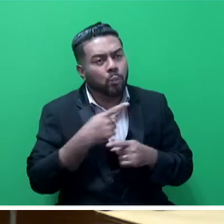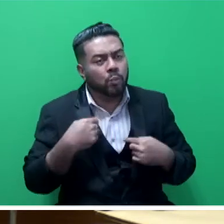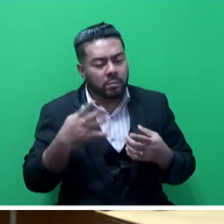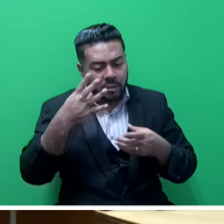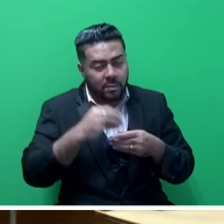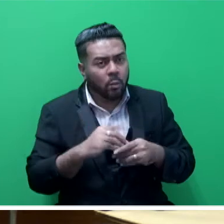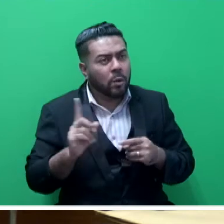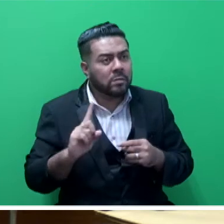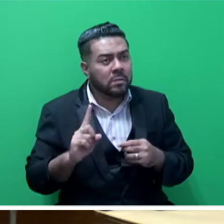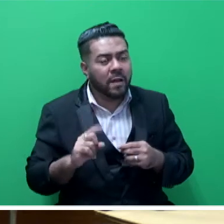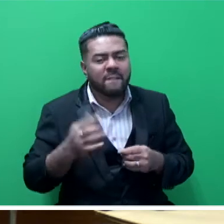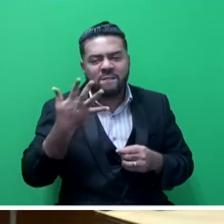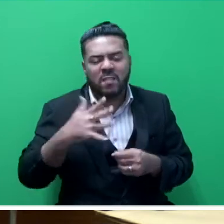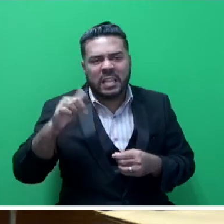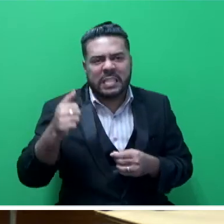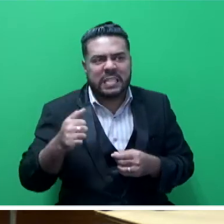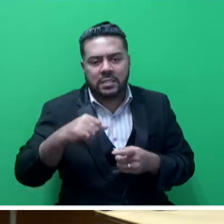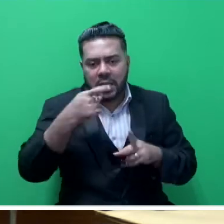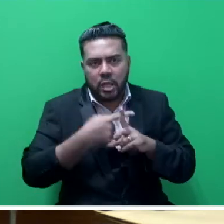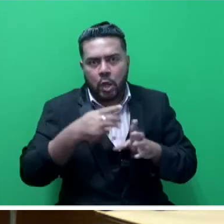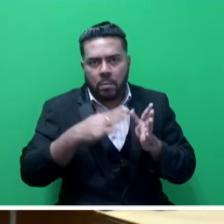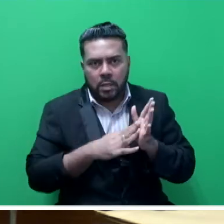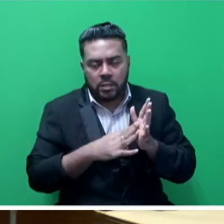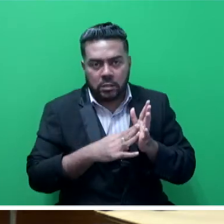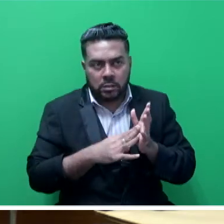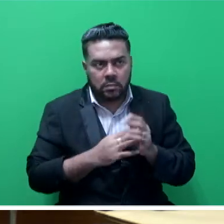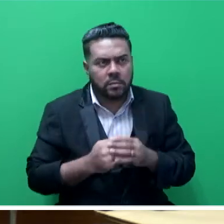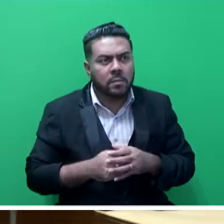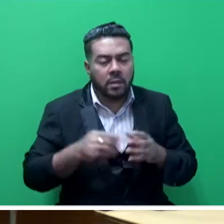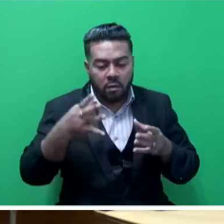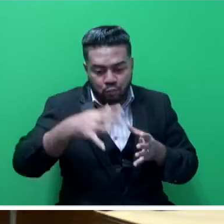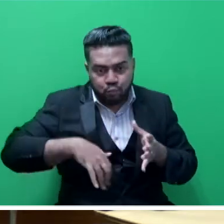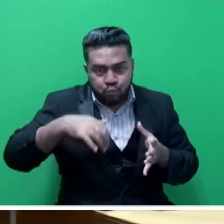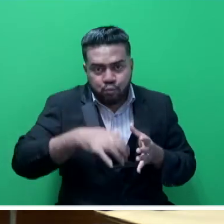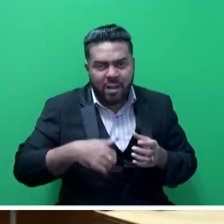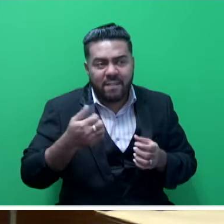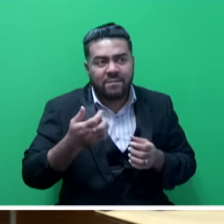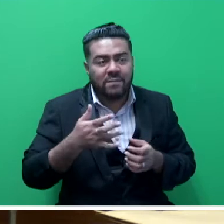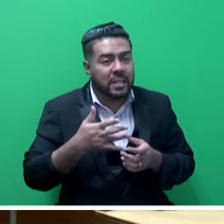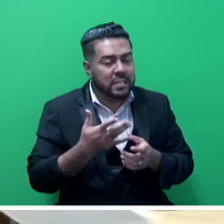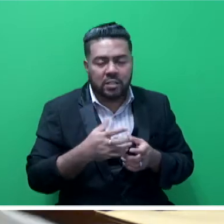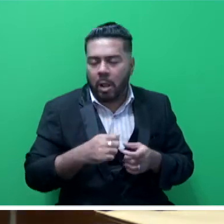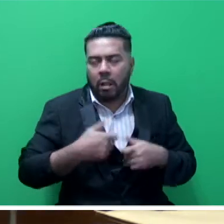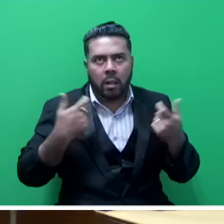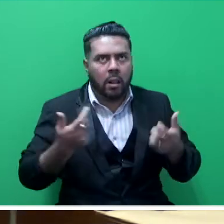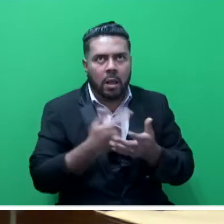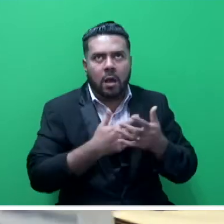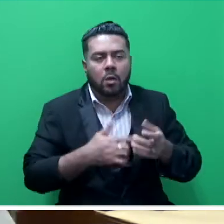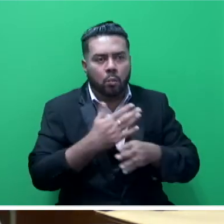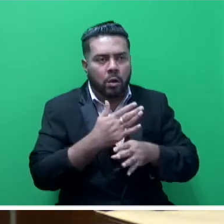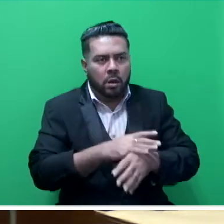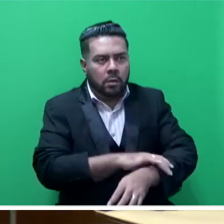desilting is 56 kilometers. Mr. Speaker, desilting 56 kilometers is a lot of work. Mr.